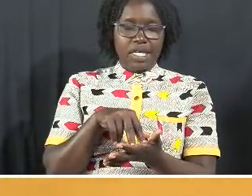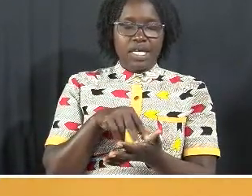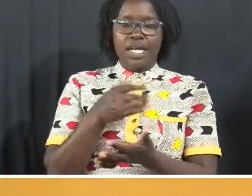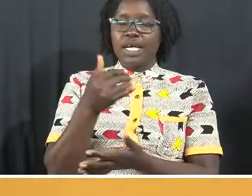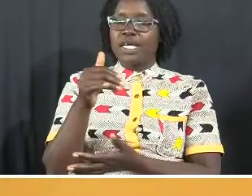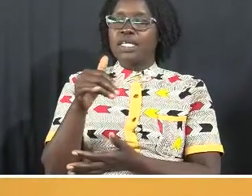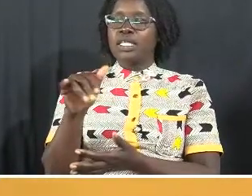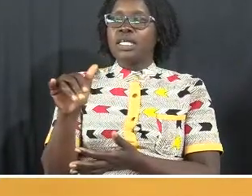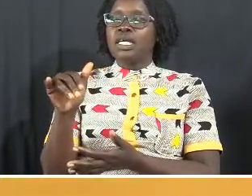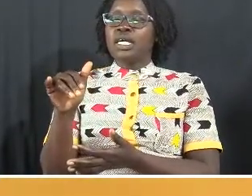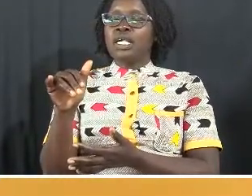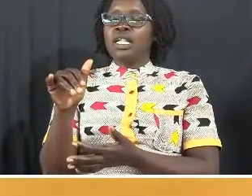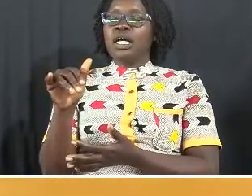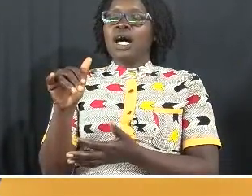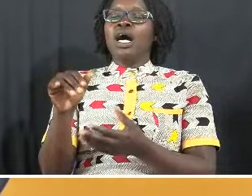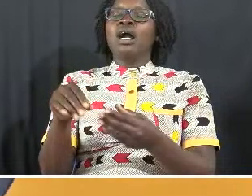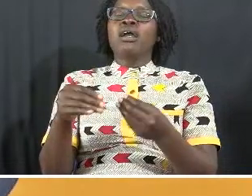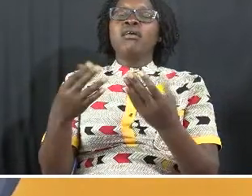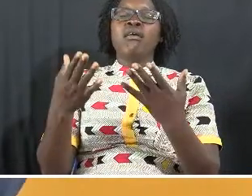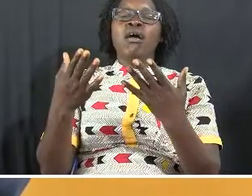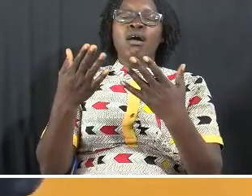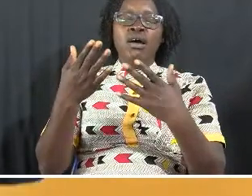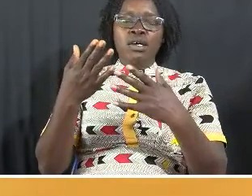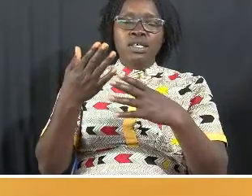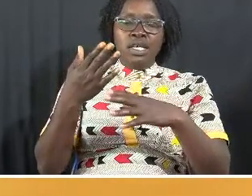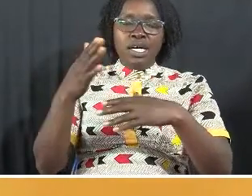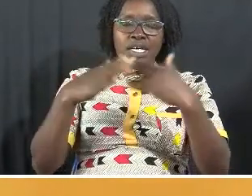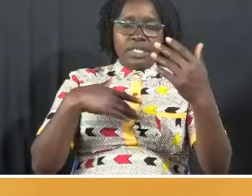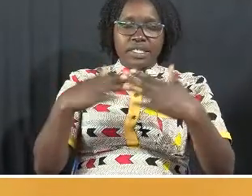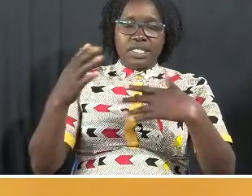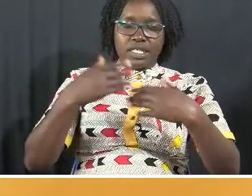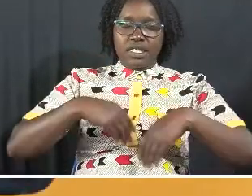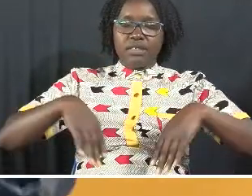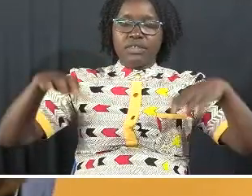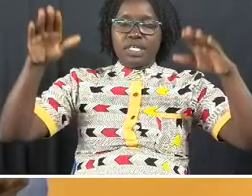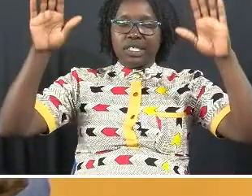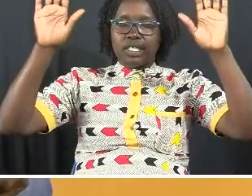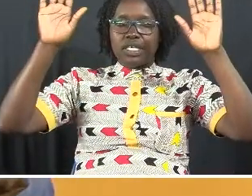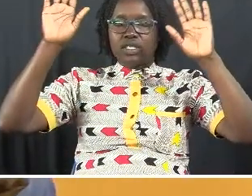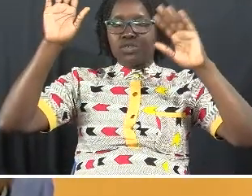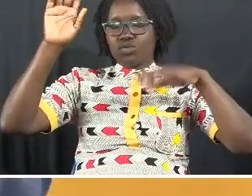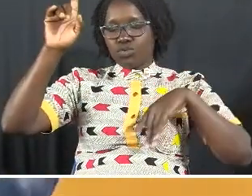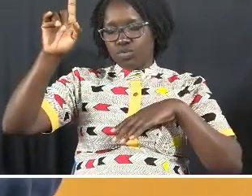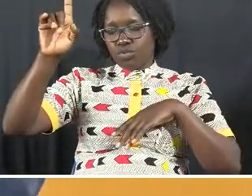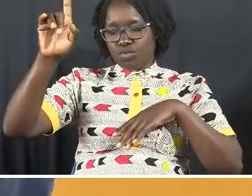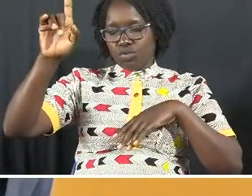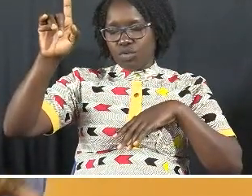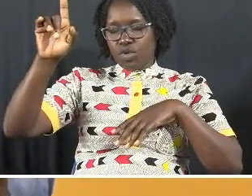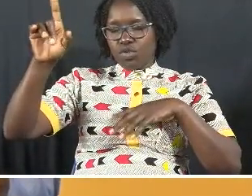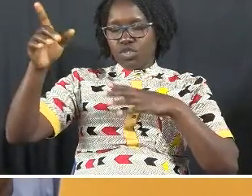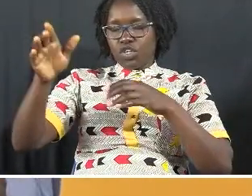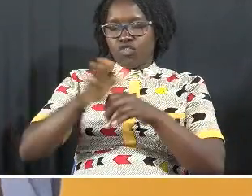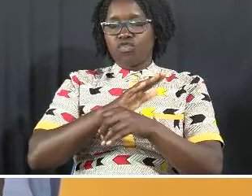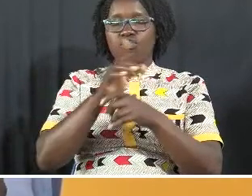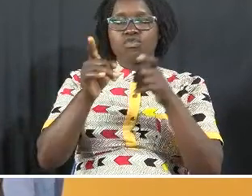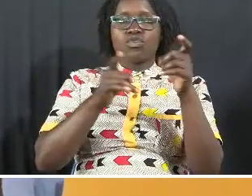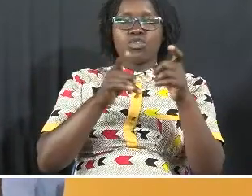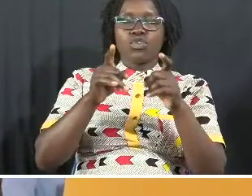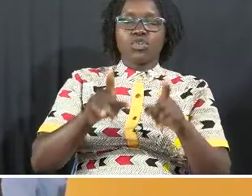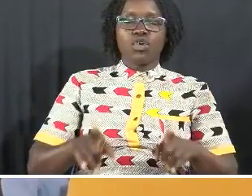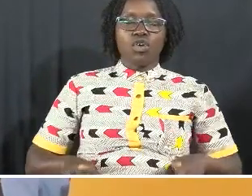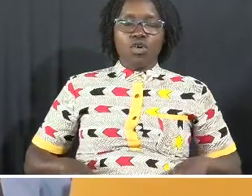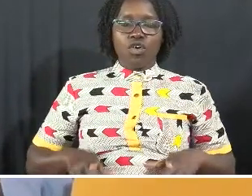they are giving us a sign that they have resurrendered to you to take full control of their